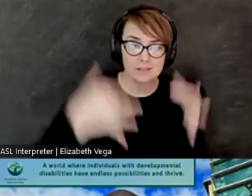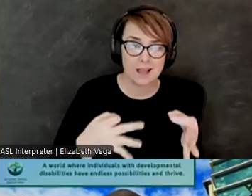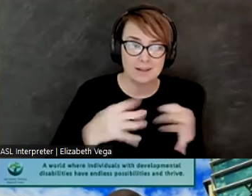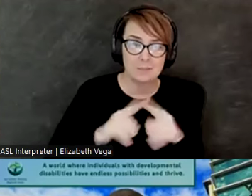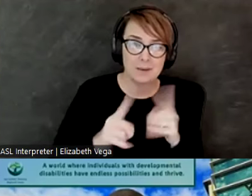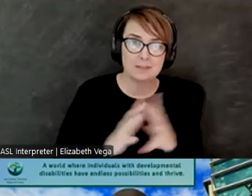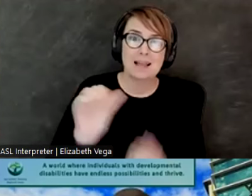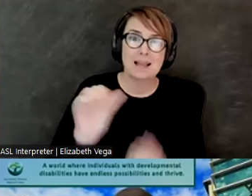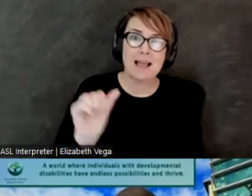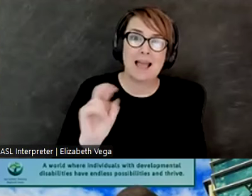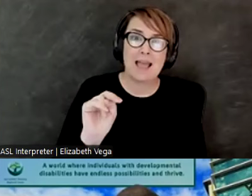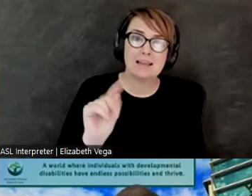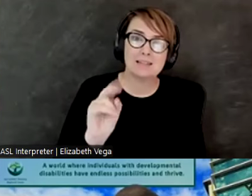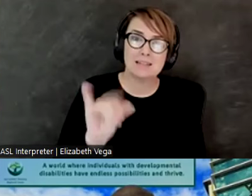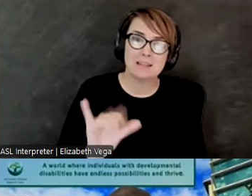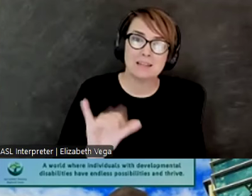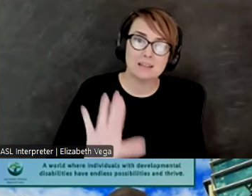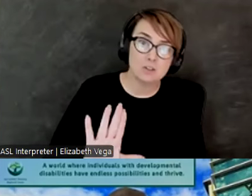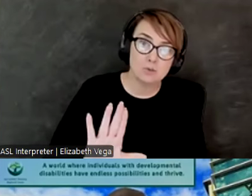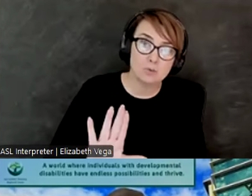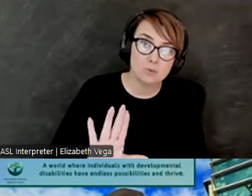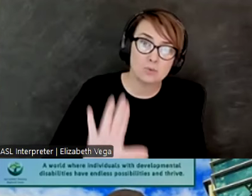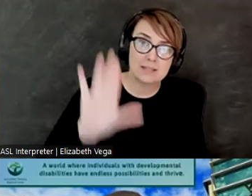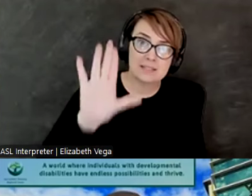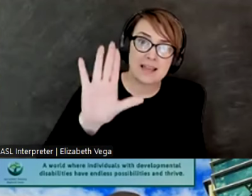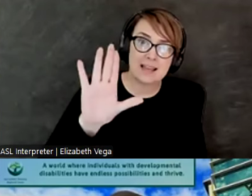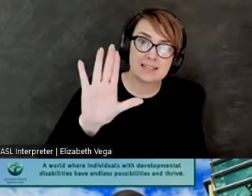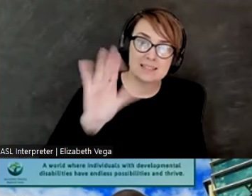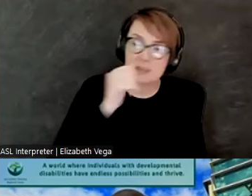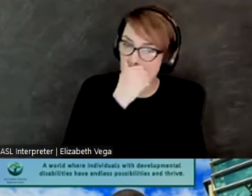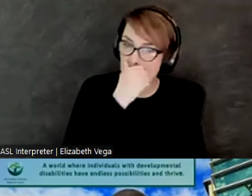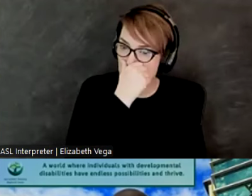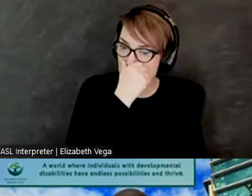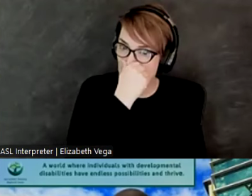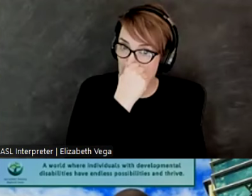Anthony, I see a raised hand somewhere. Wait a minute.